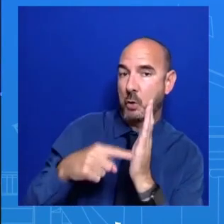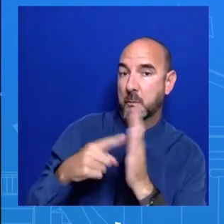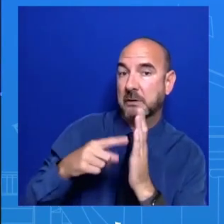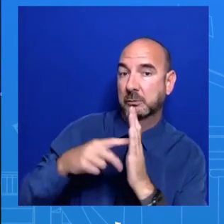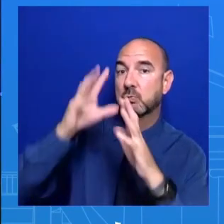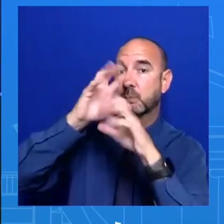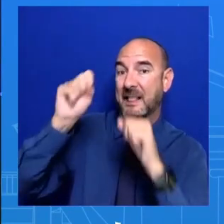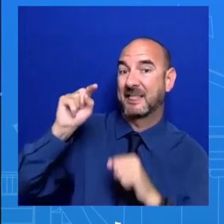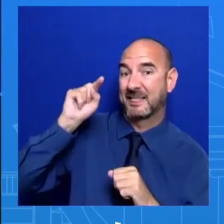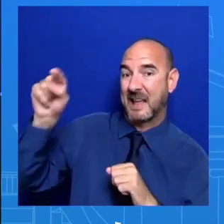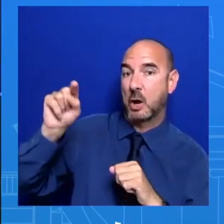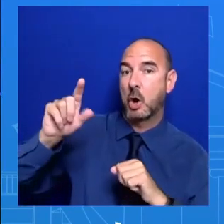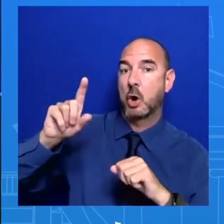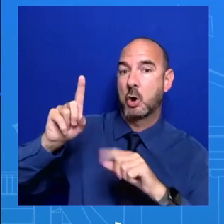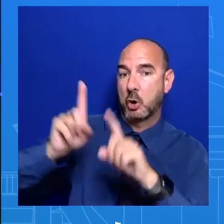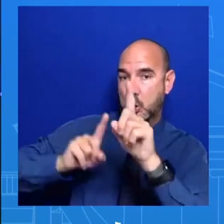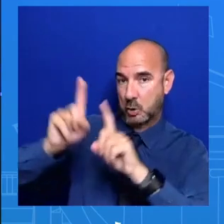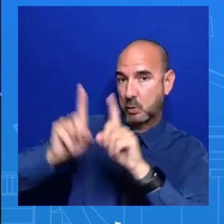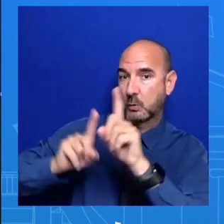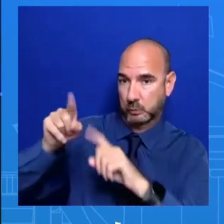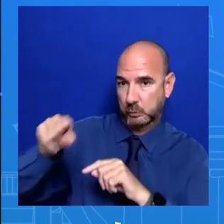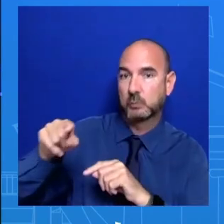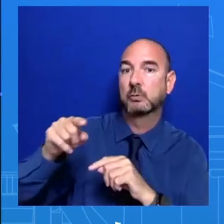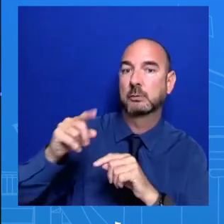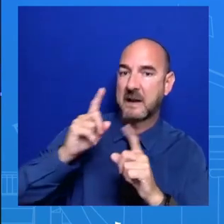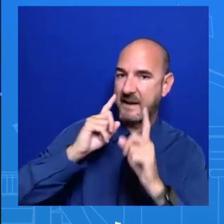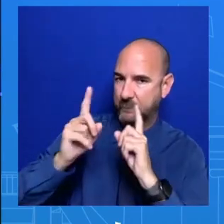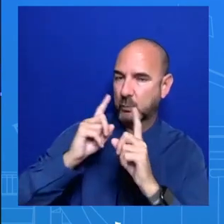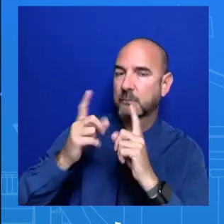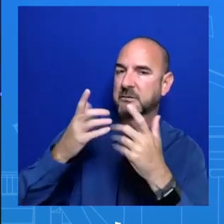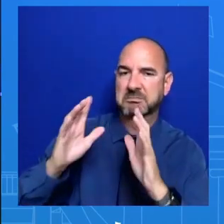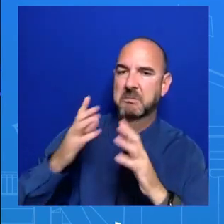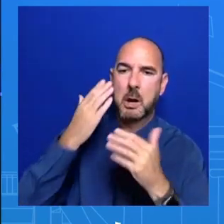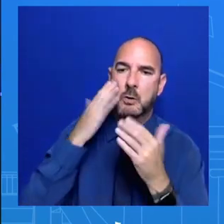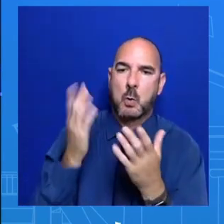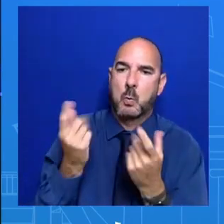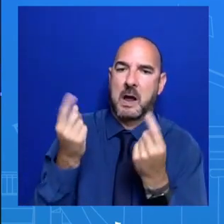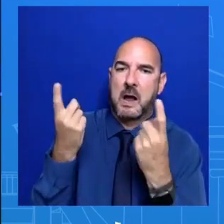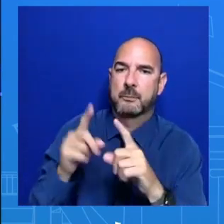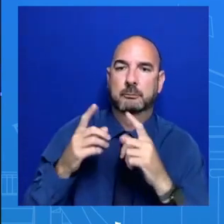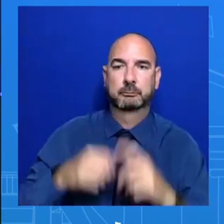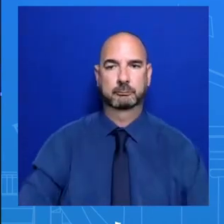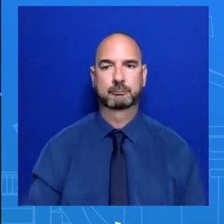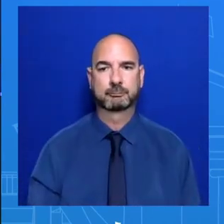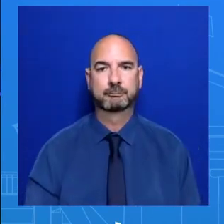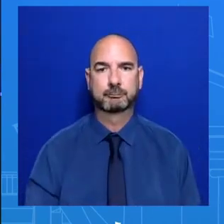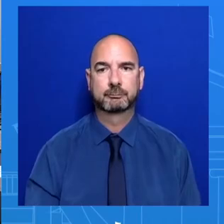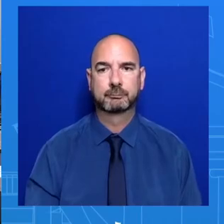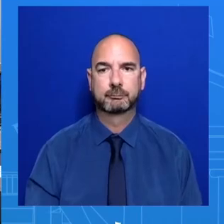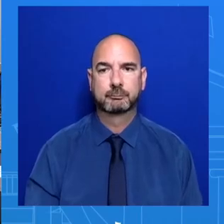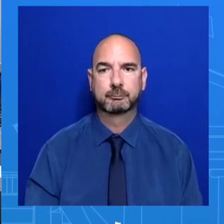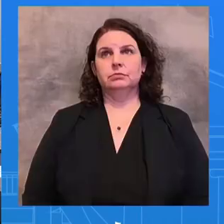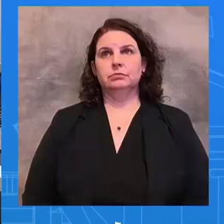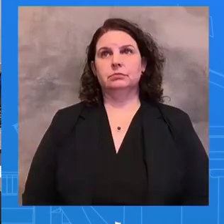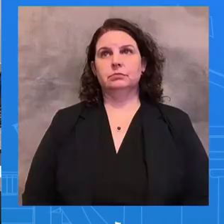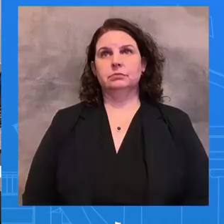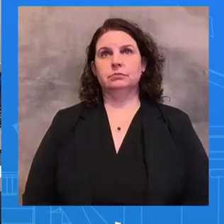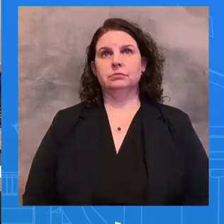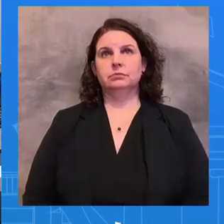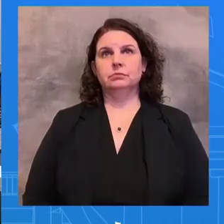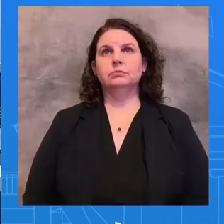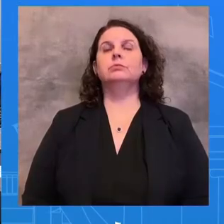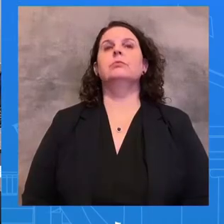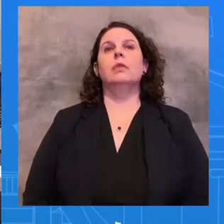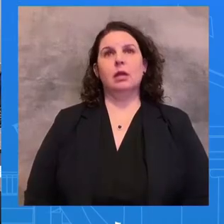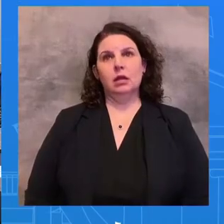Thanks, Jake. Two questions. One, does the administration support the Republican push of sanctioning the ICC after the recent